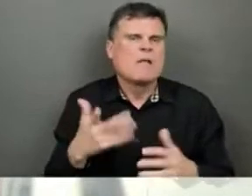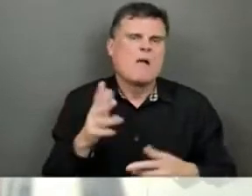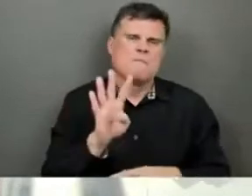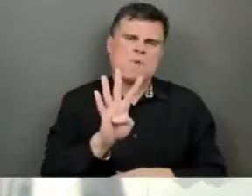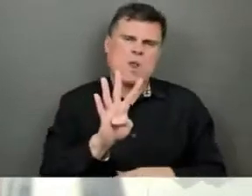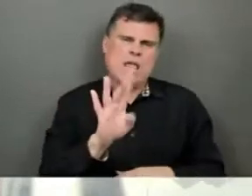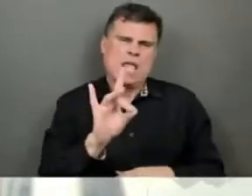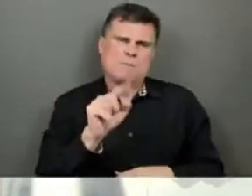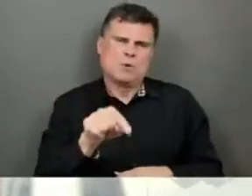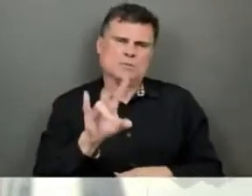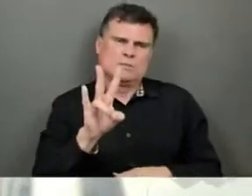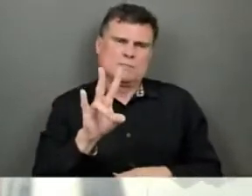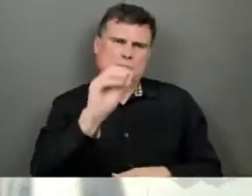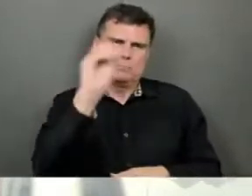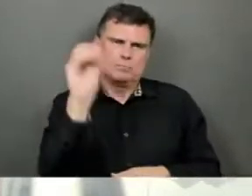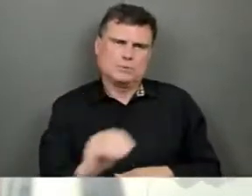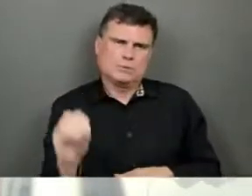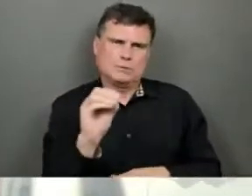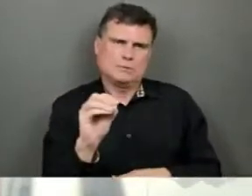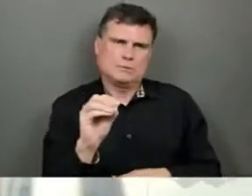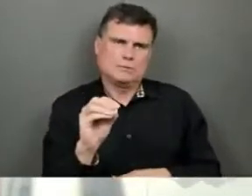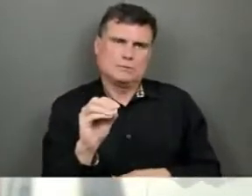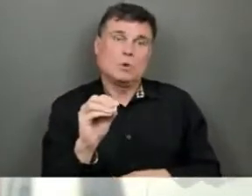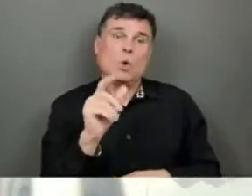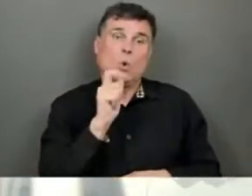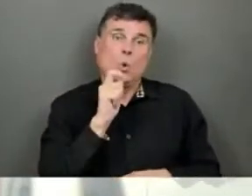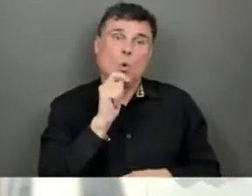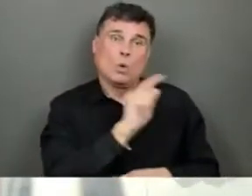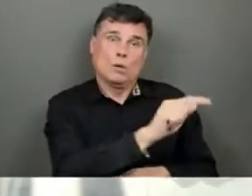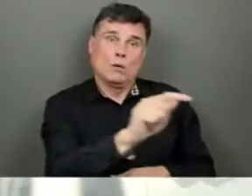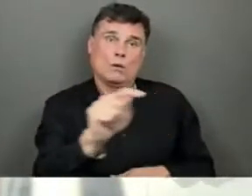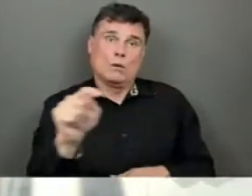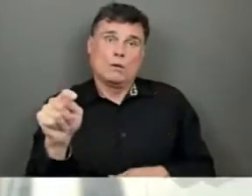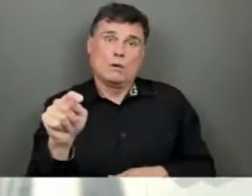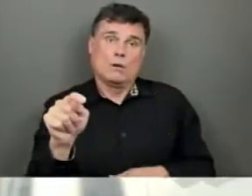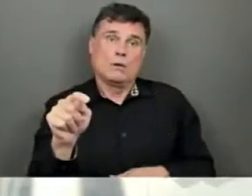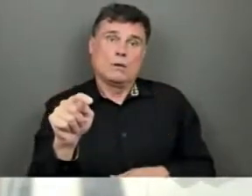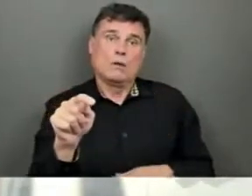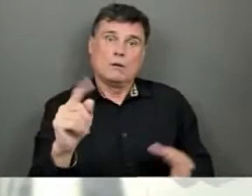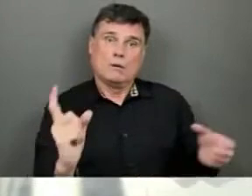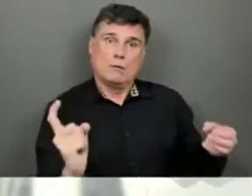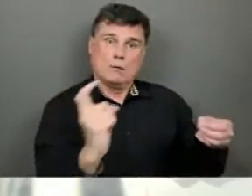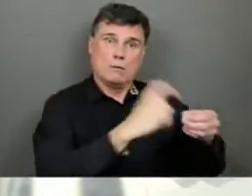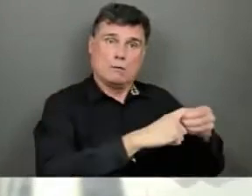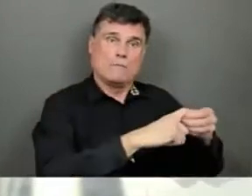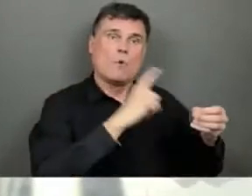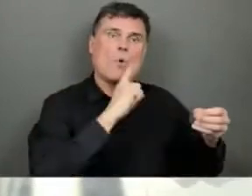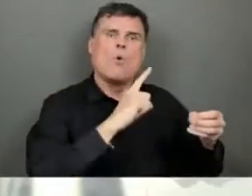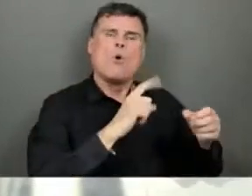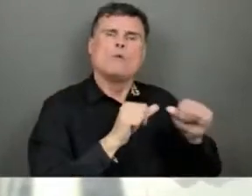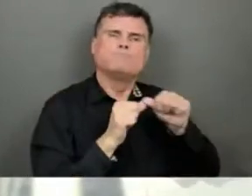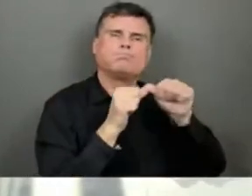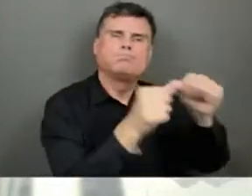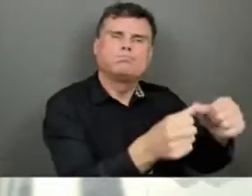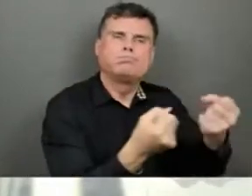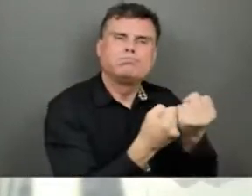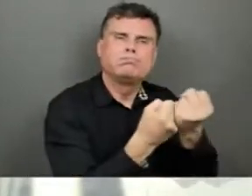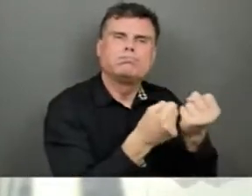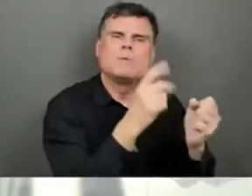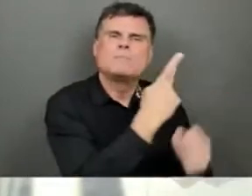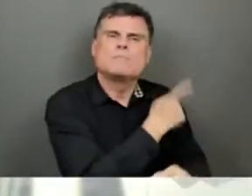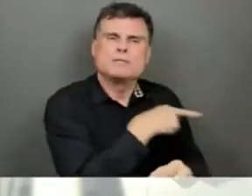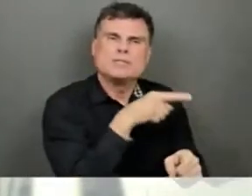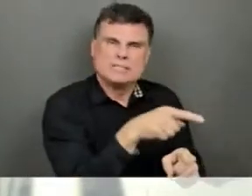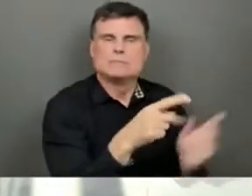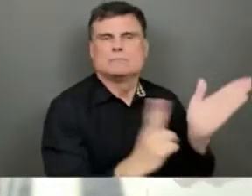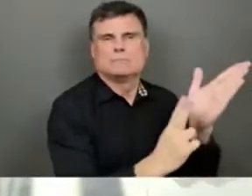existing physicians have already signed on in the first month, which is a breathtaking success. Not all of the remainder were on